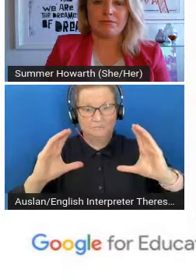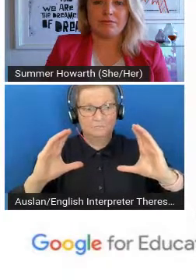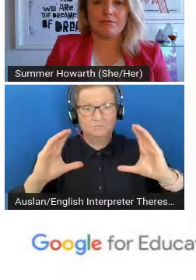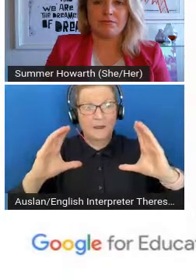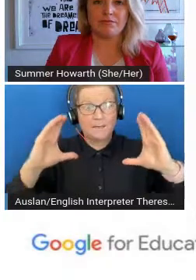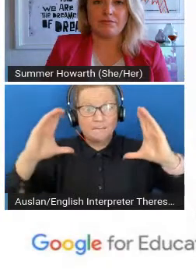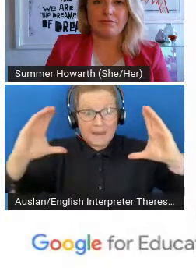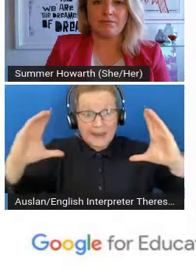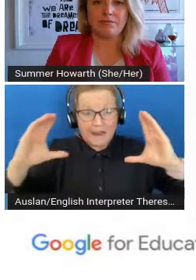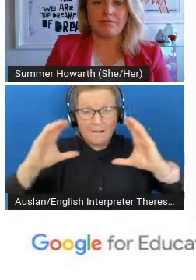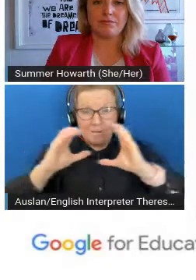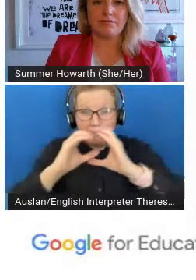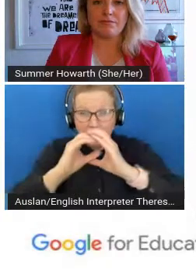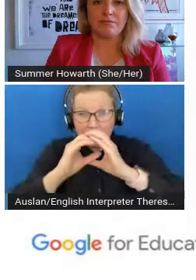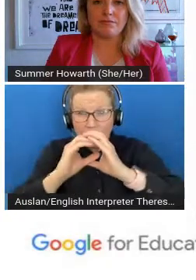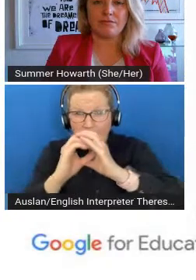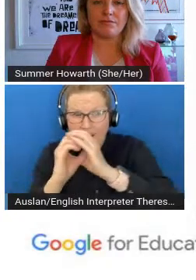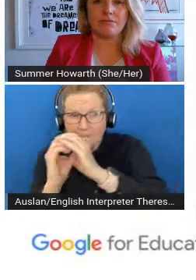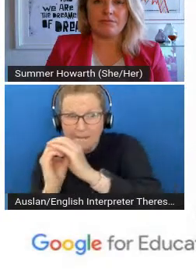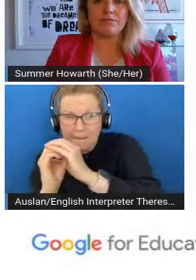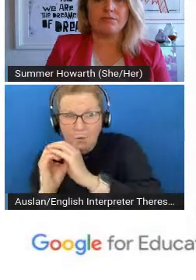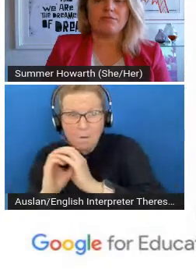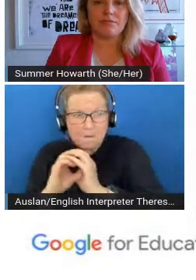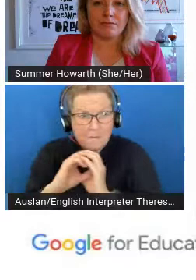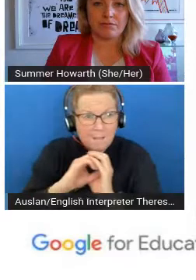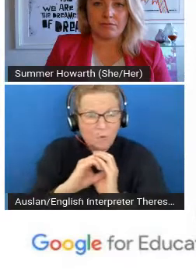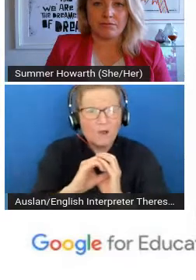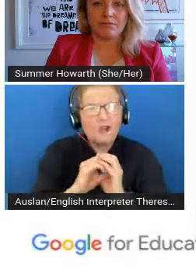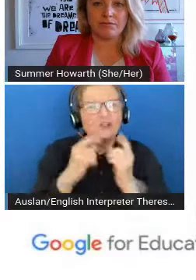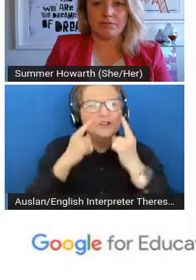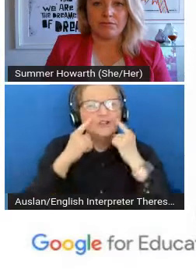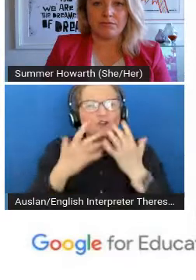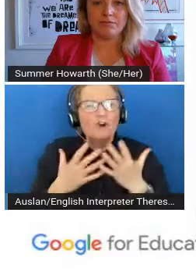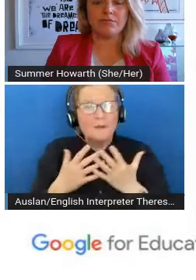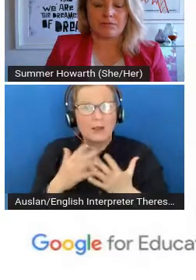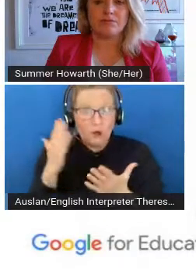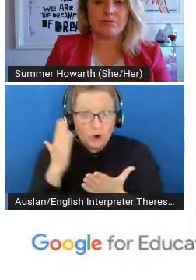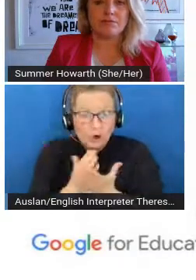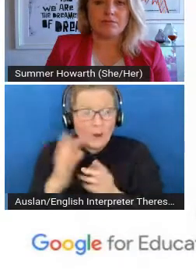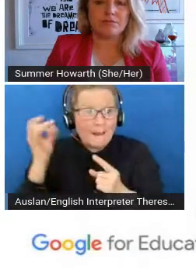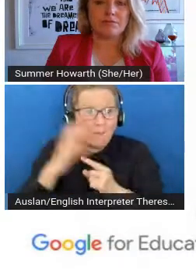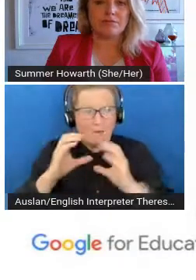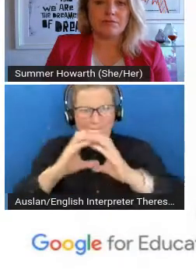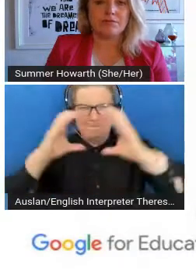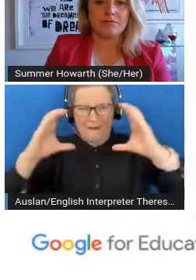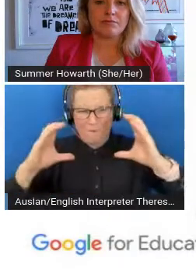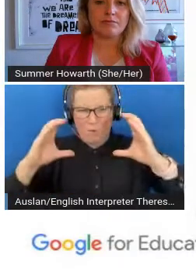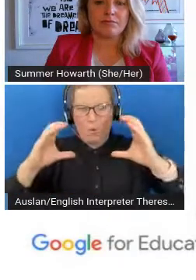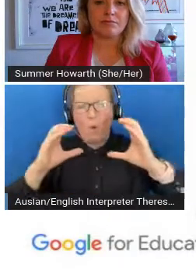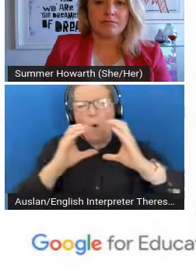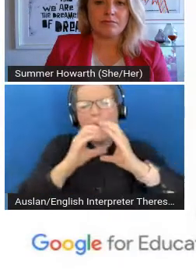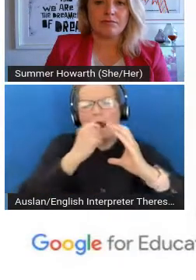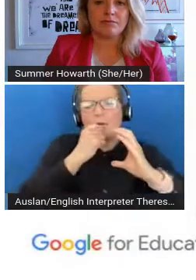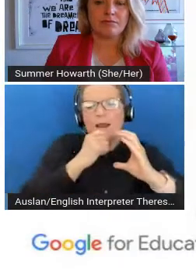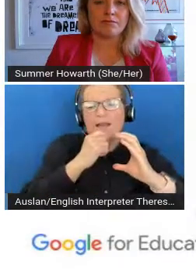as to the importance of that piece of the concept and how they connect together. So yeah, absolutely, a concept map.